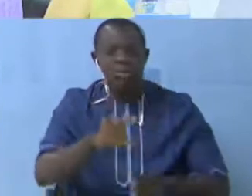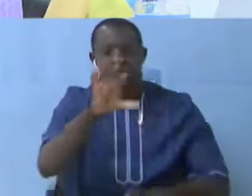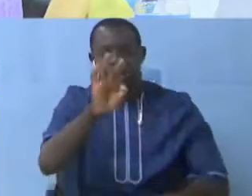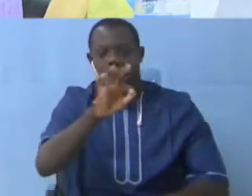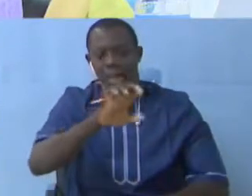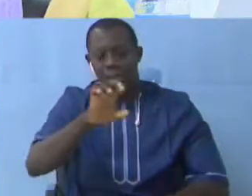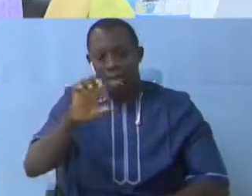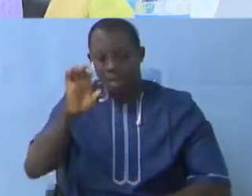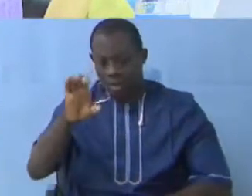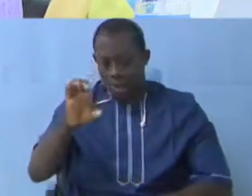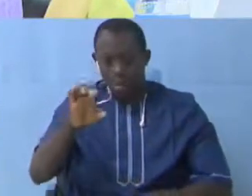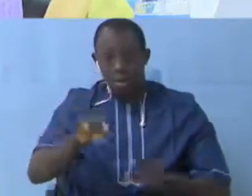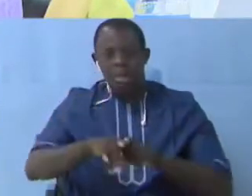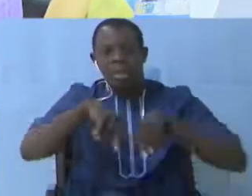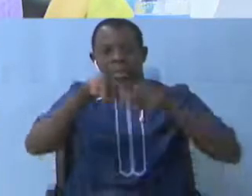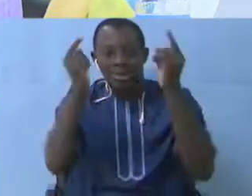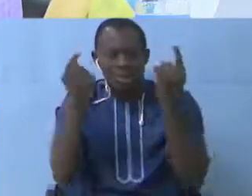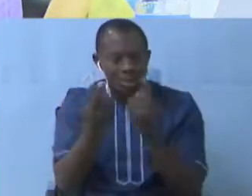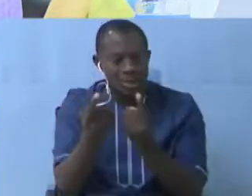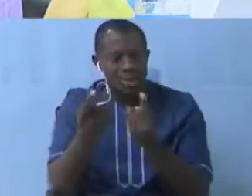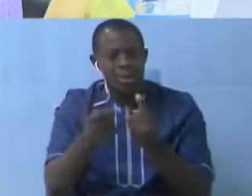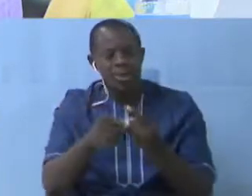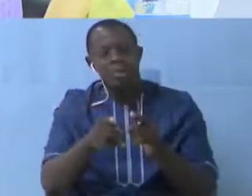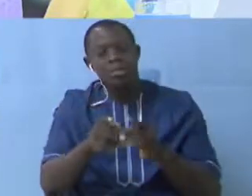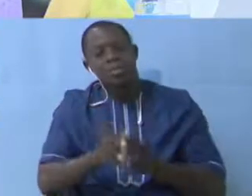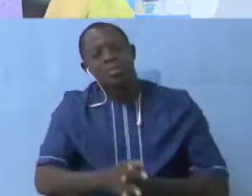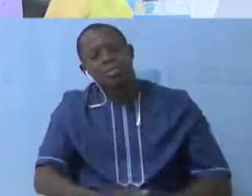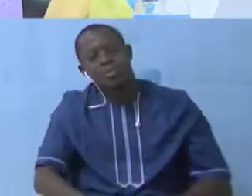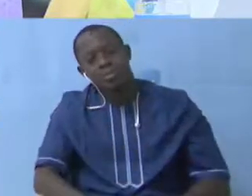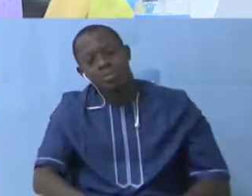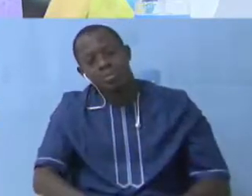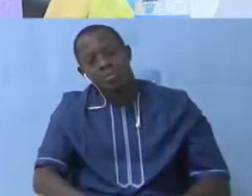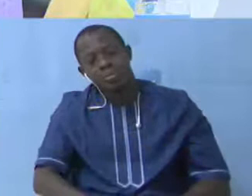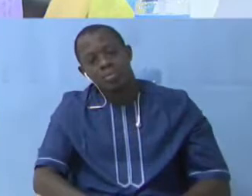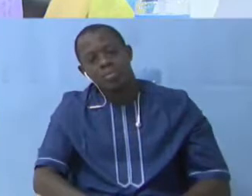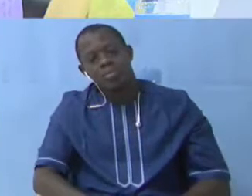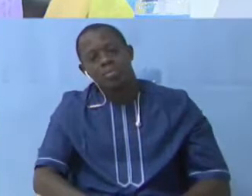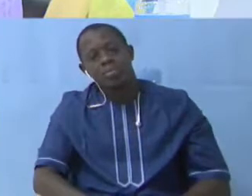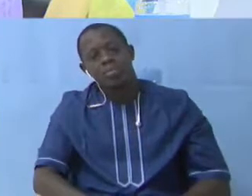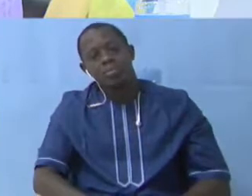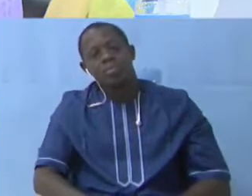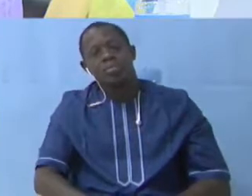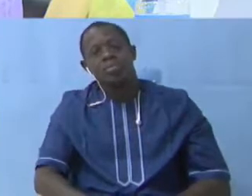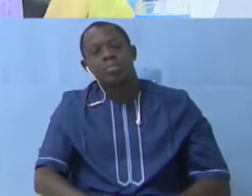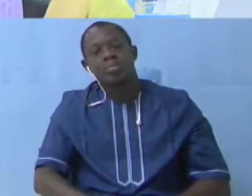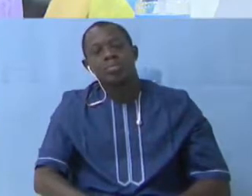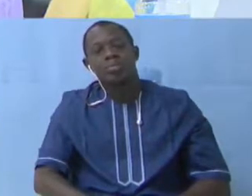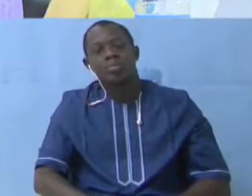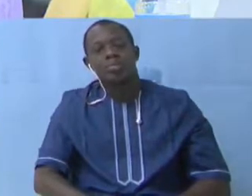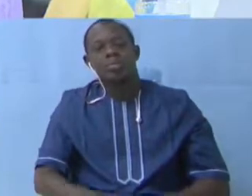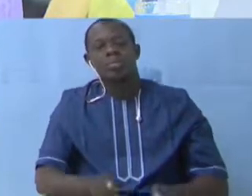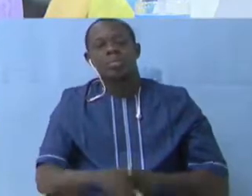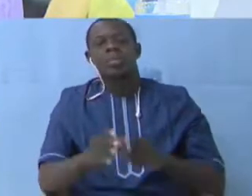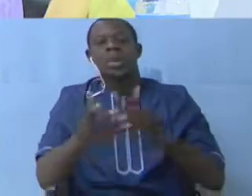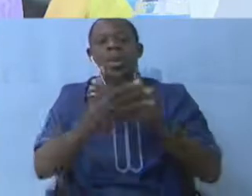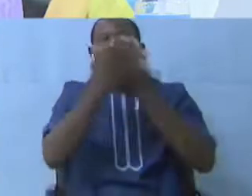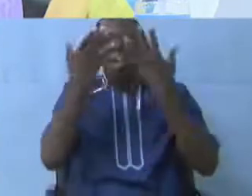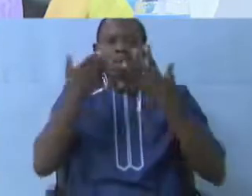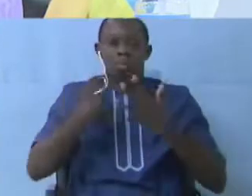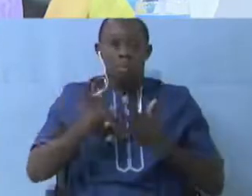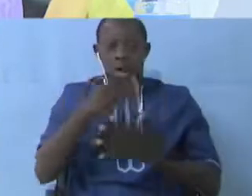generally is that pour wax nag lu jëm ci TRRC mooy many people when difficult regimes